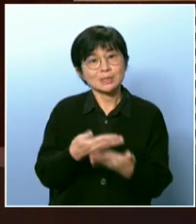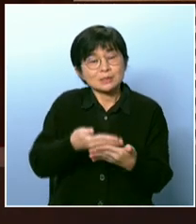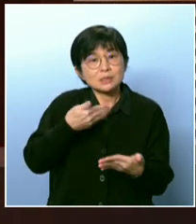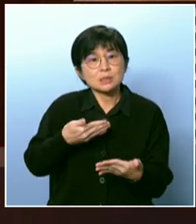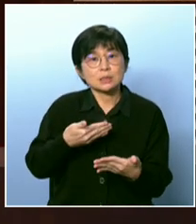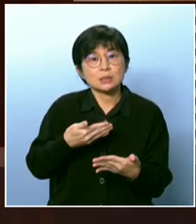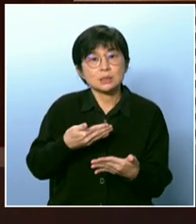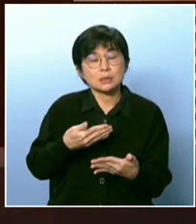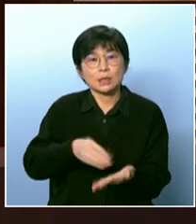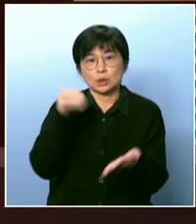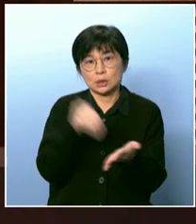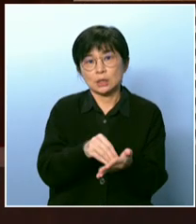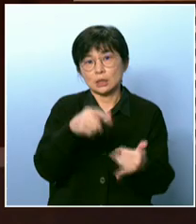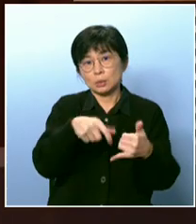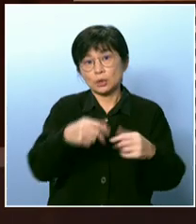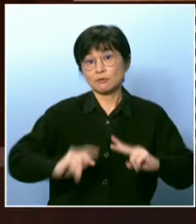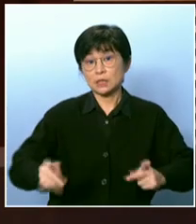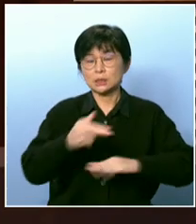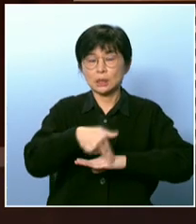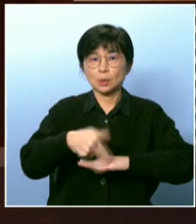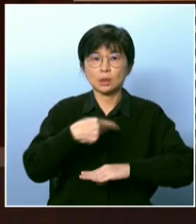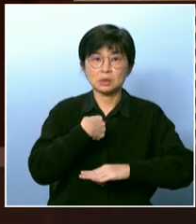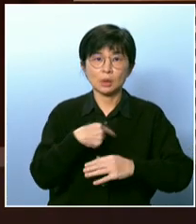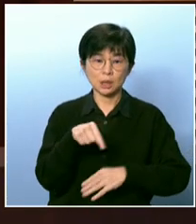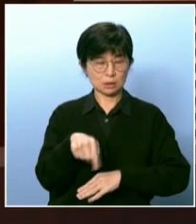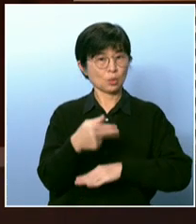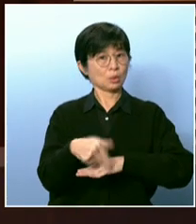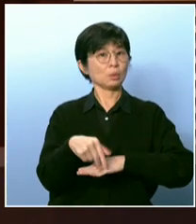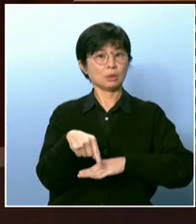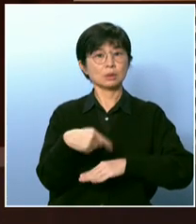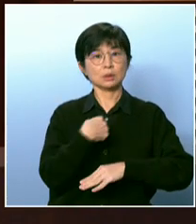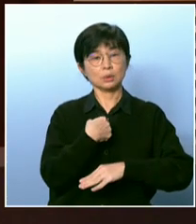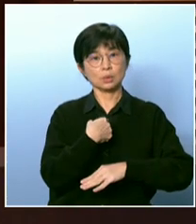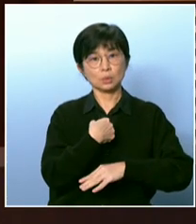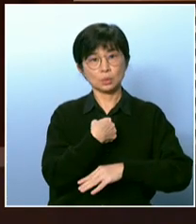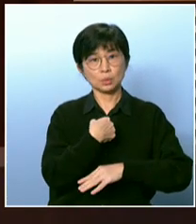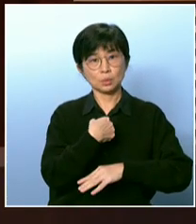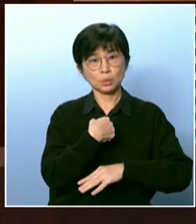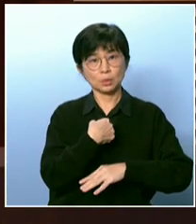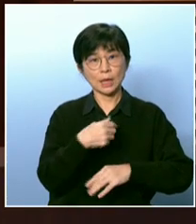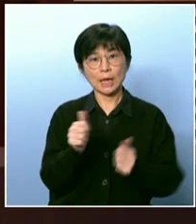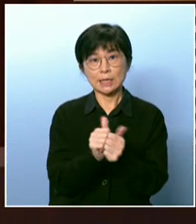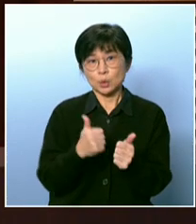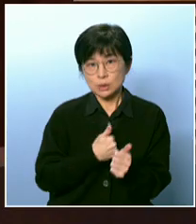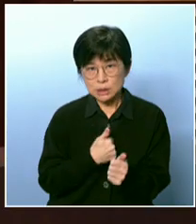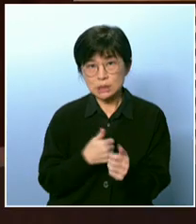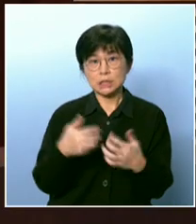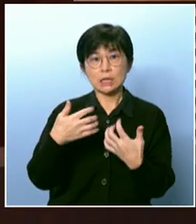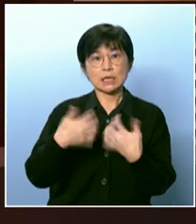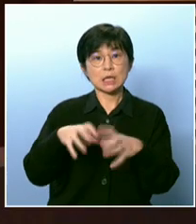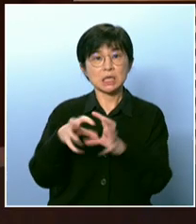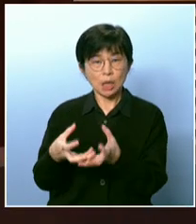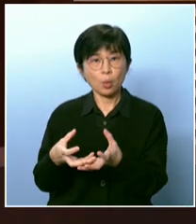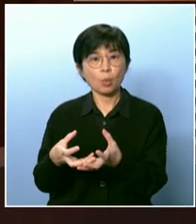before the participants make use of the funds, they need to have in place a